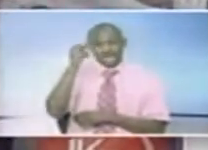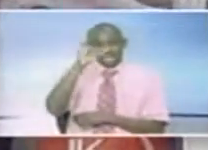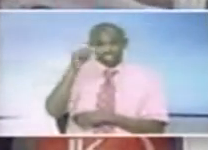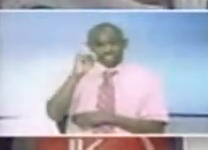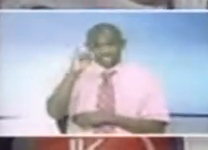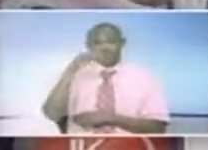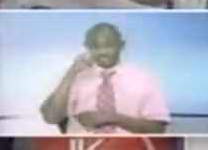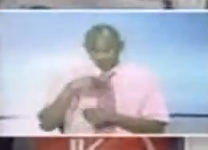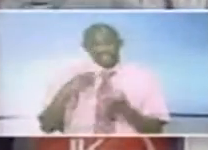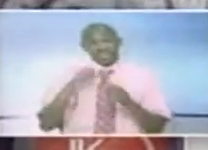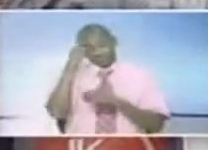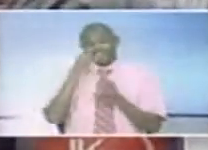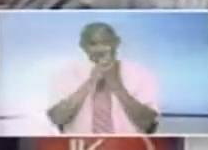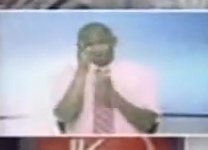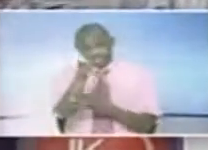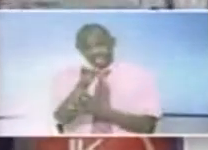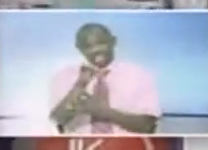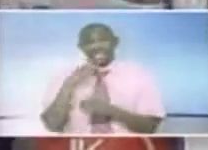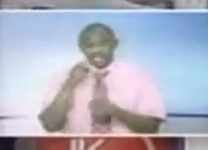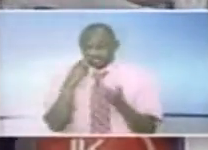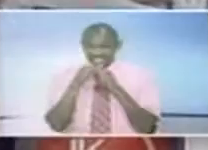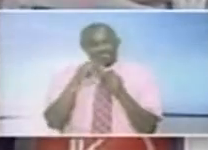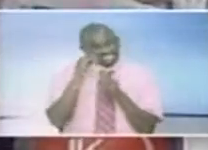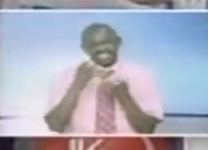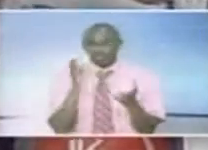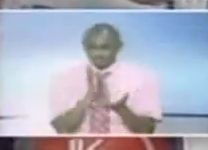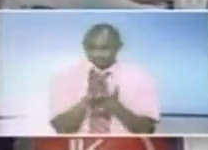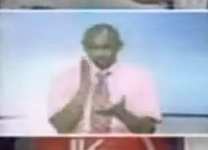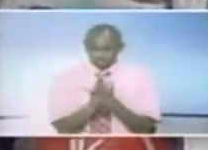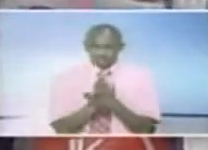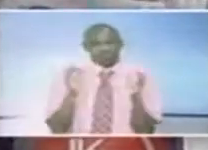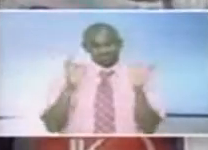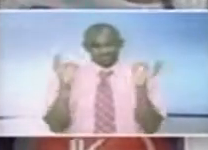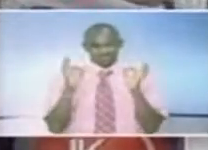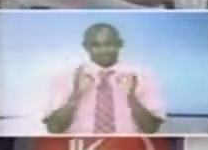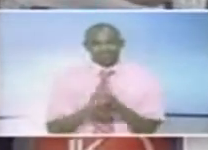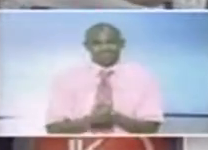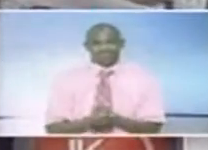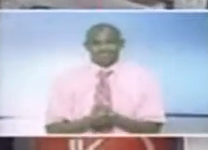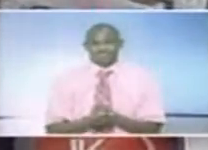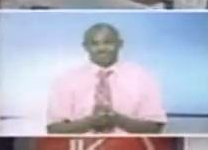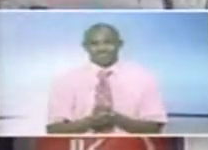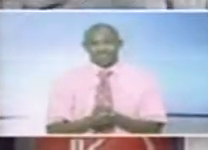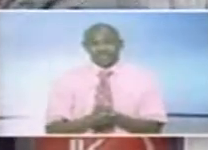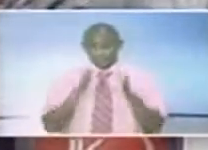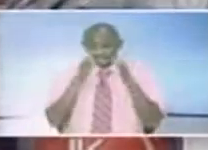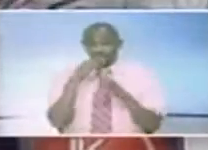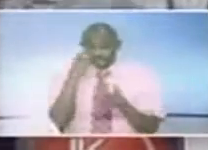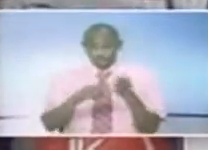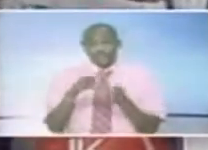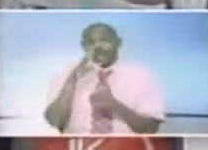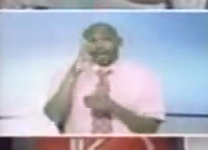Facebook, it's Artist Mchoraji. Check him out and the talent. It's just incredible. A guy called